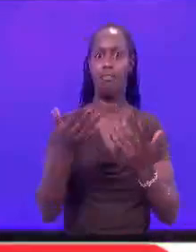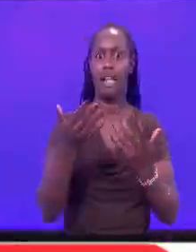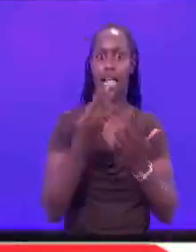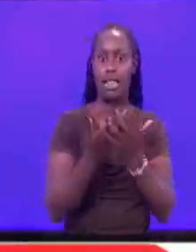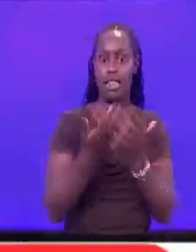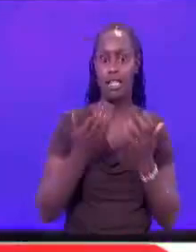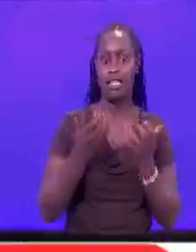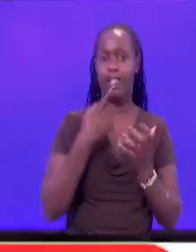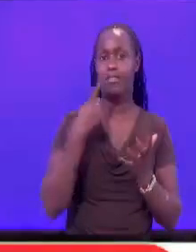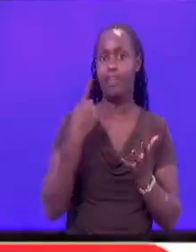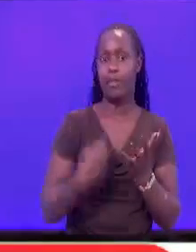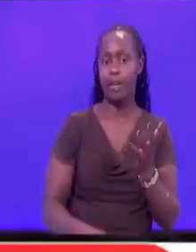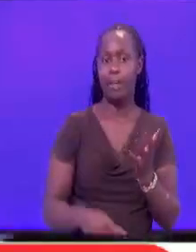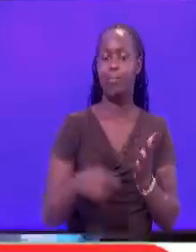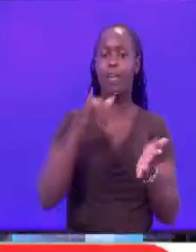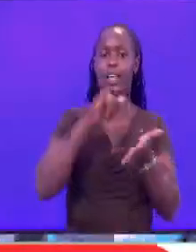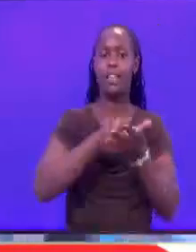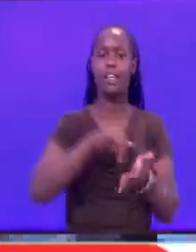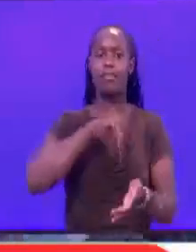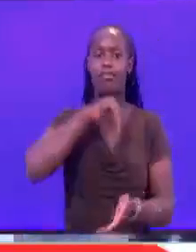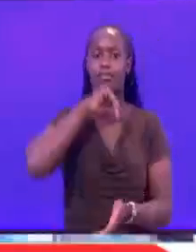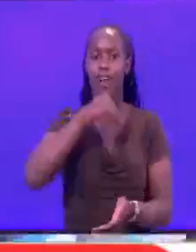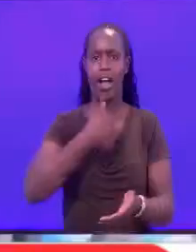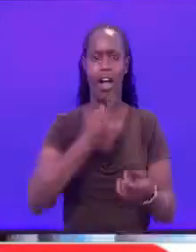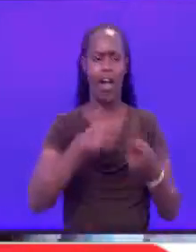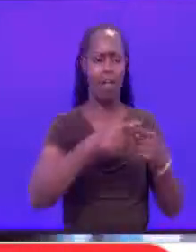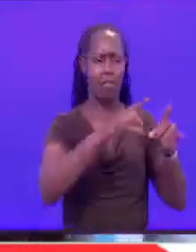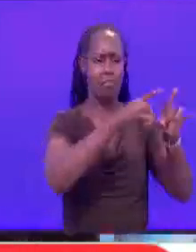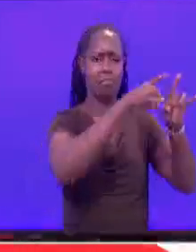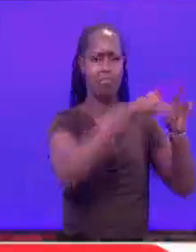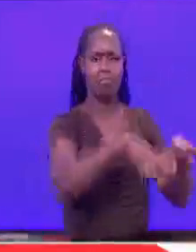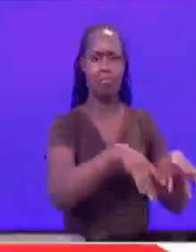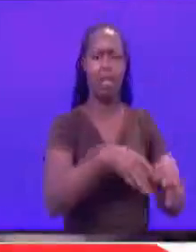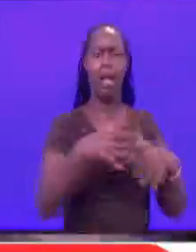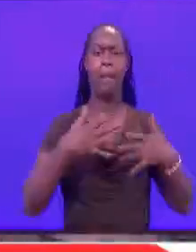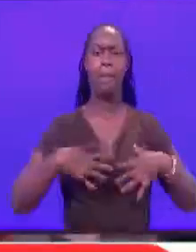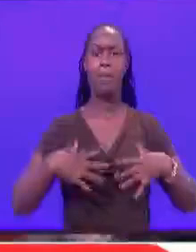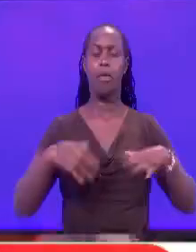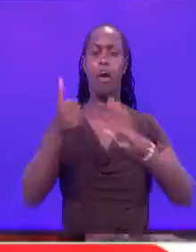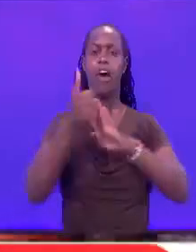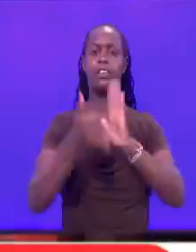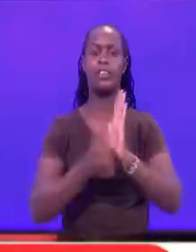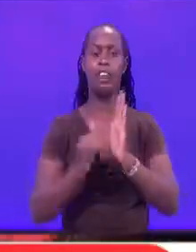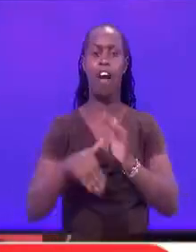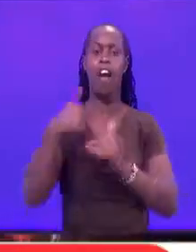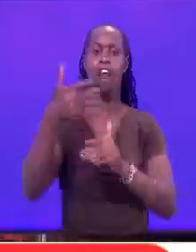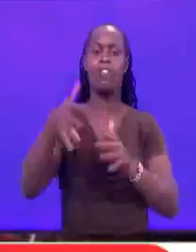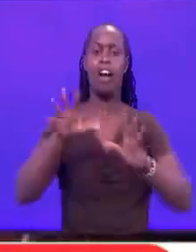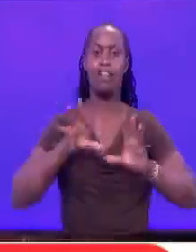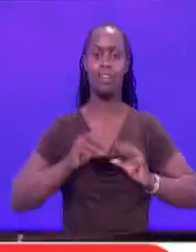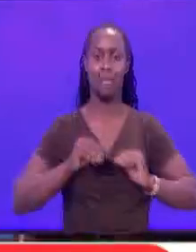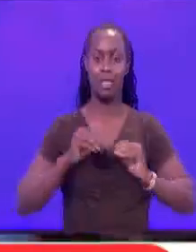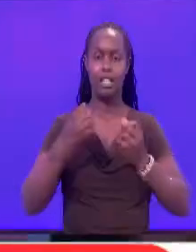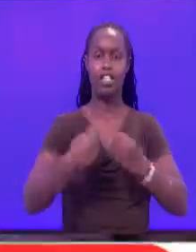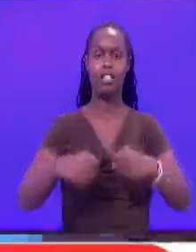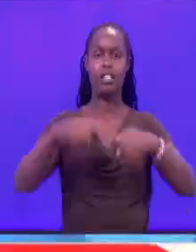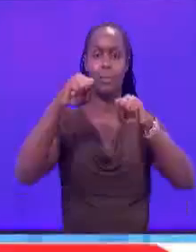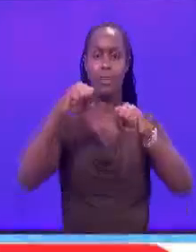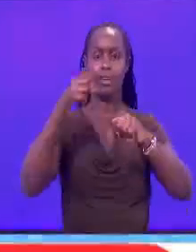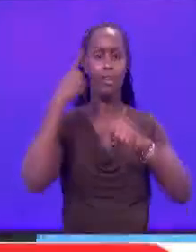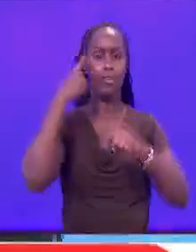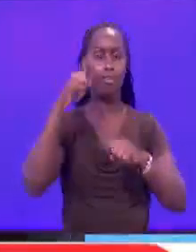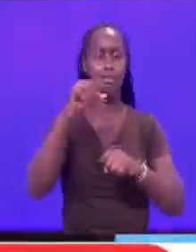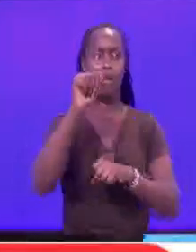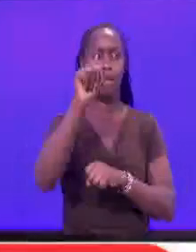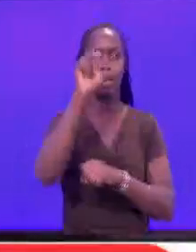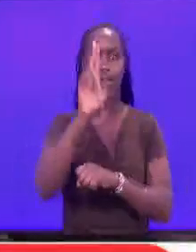Minister Raila Odinga had abandoned the agenda of the people after accepting the chairmanship of the African Union,